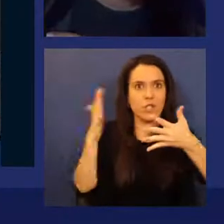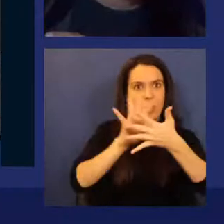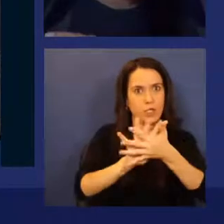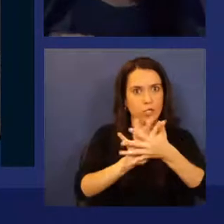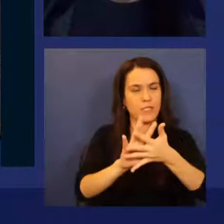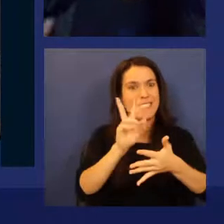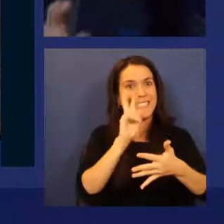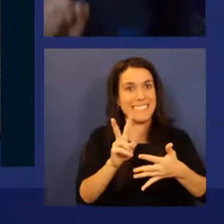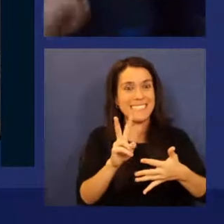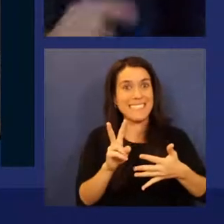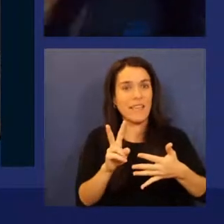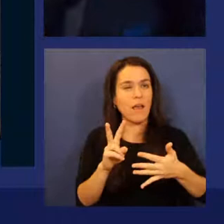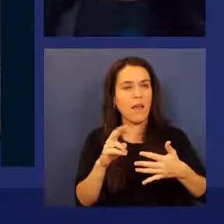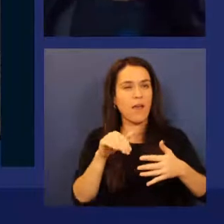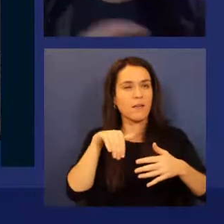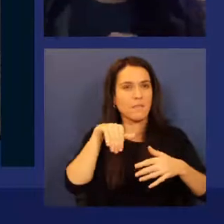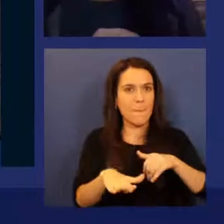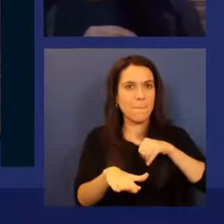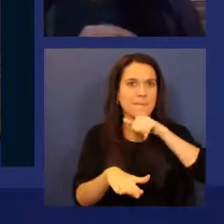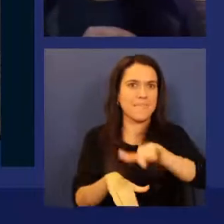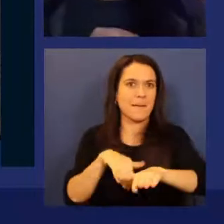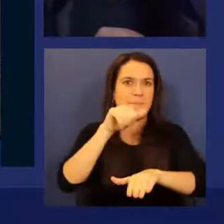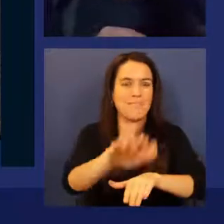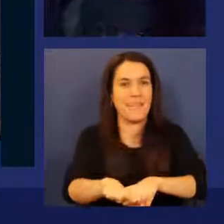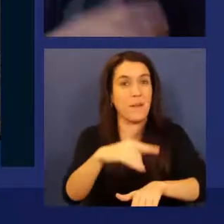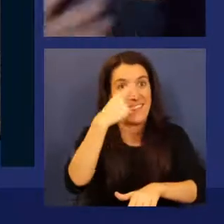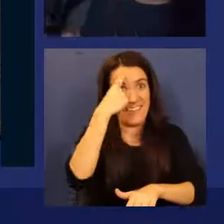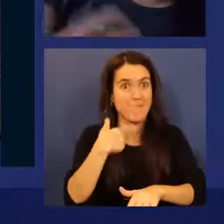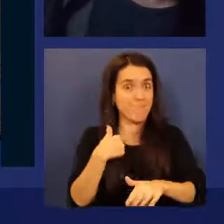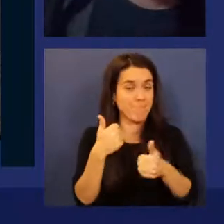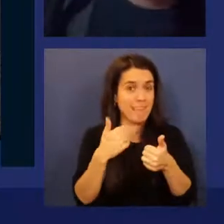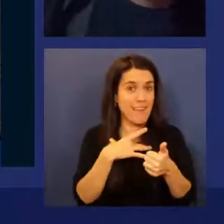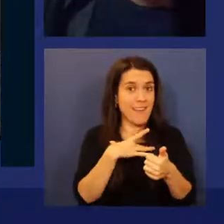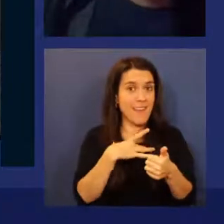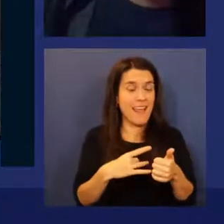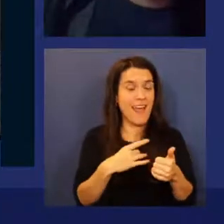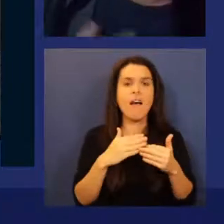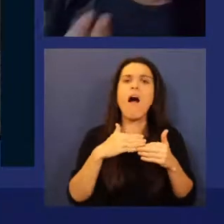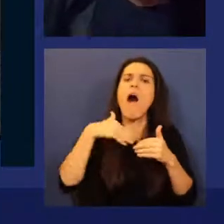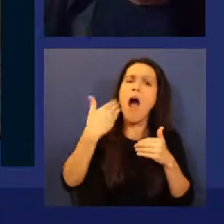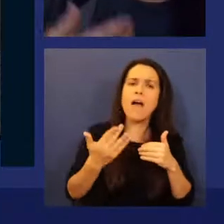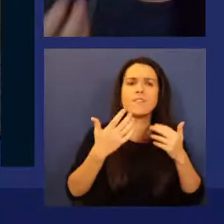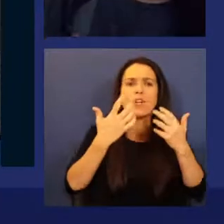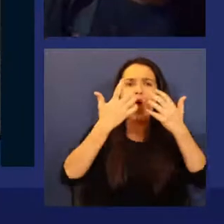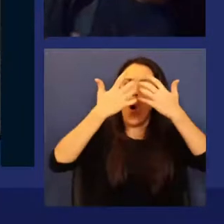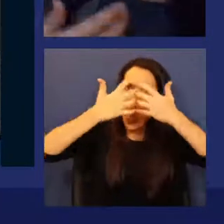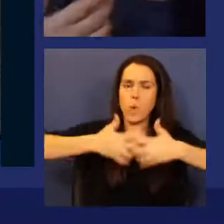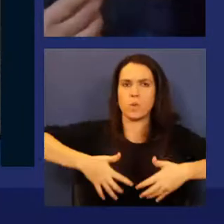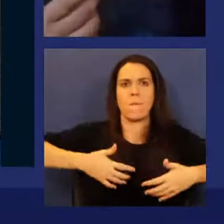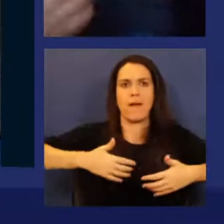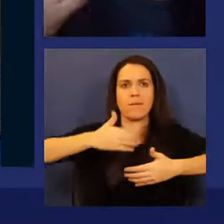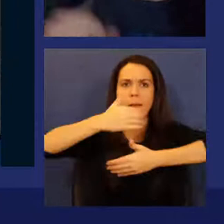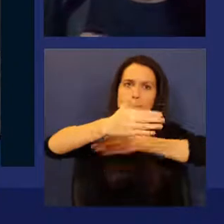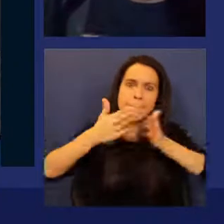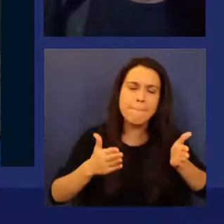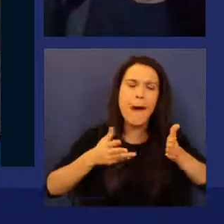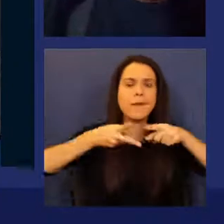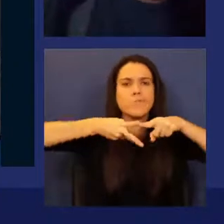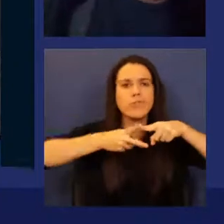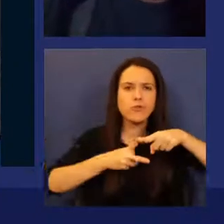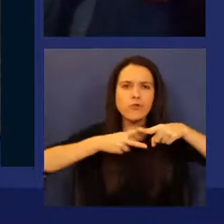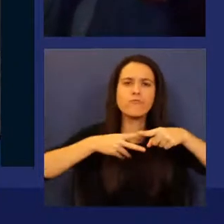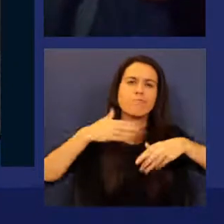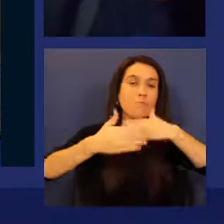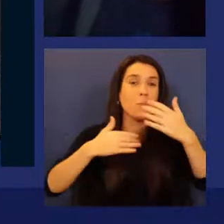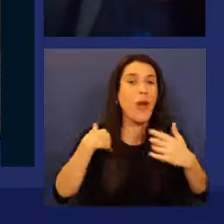three approaches. And then we go ahead and automate those processes with packages and tool sets. But I do think